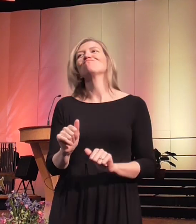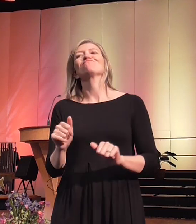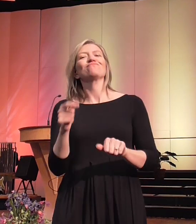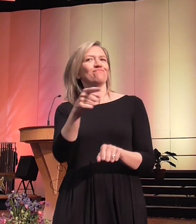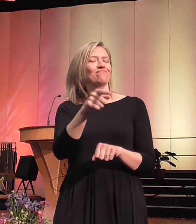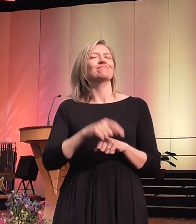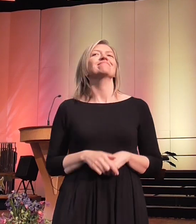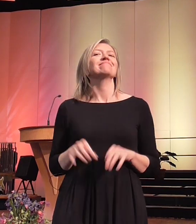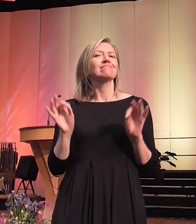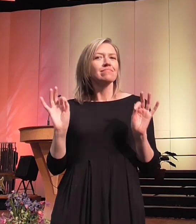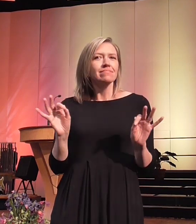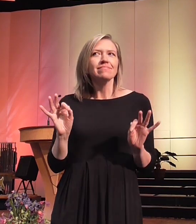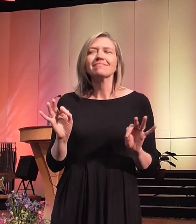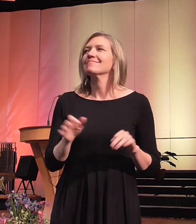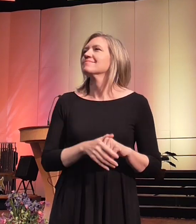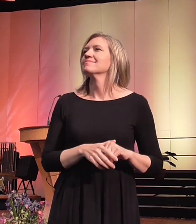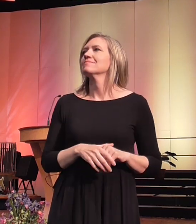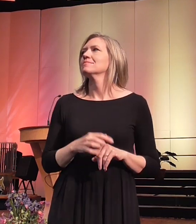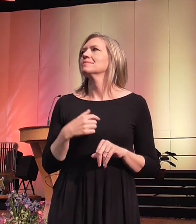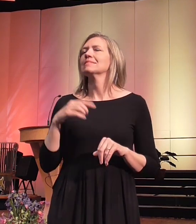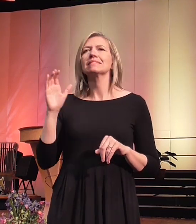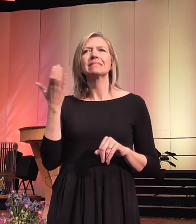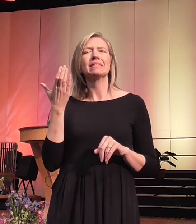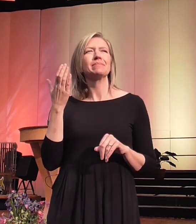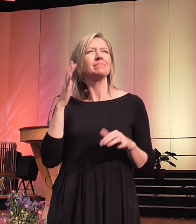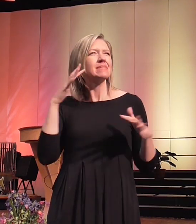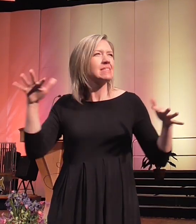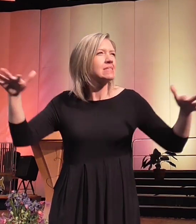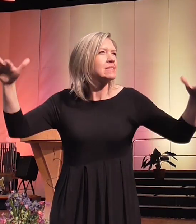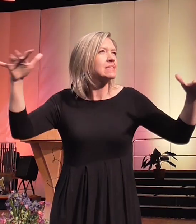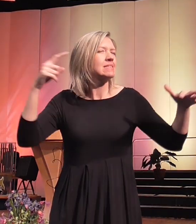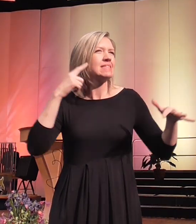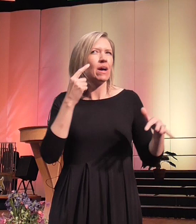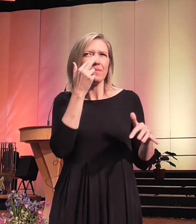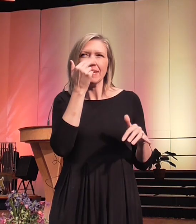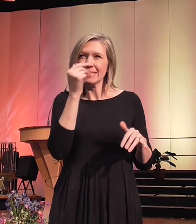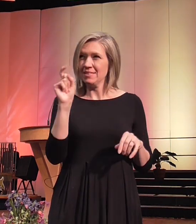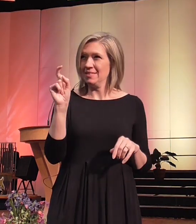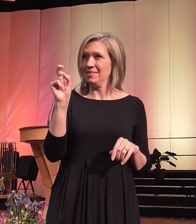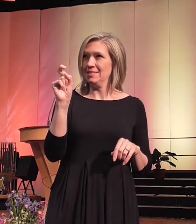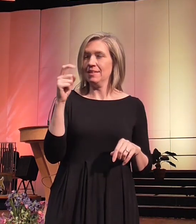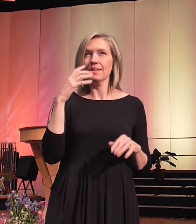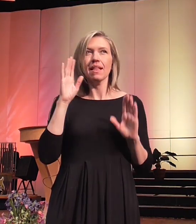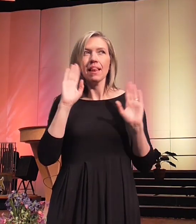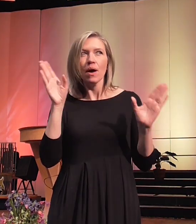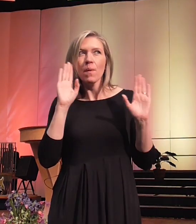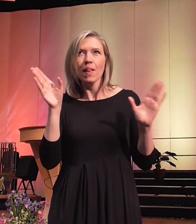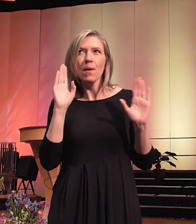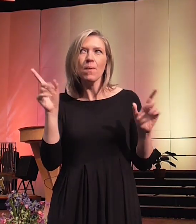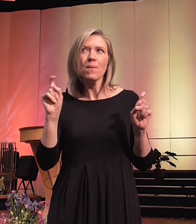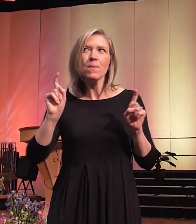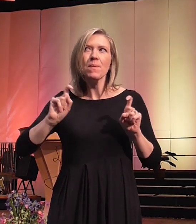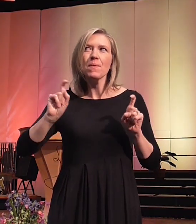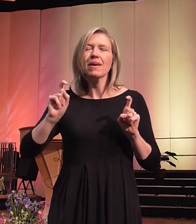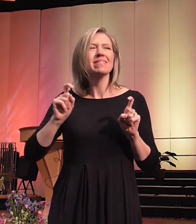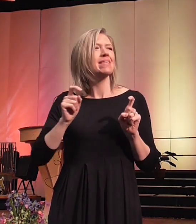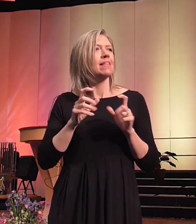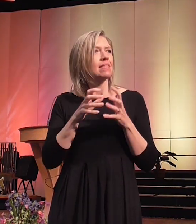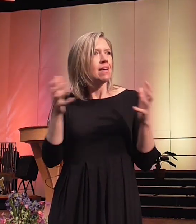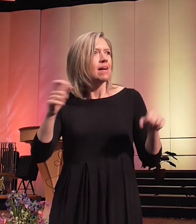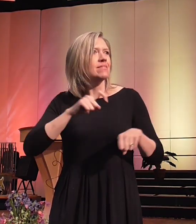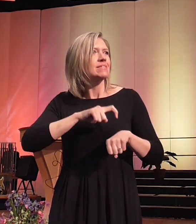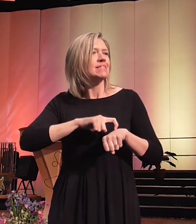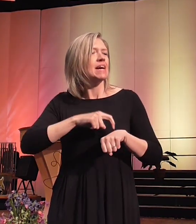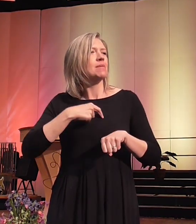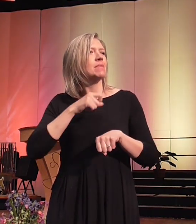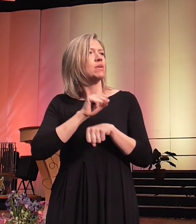and I seem to be ringing a little bit. Is it me? Hello. I spent a lot of time